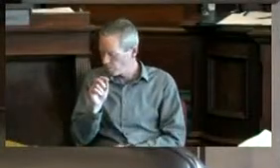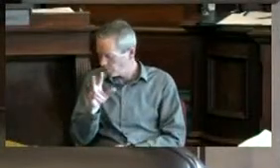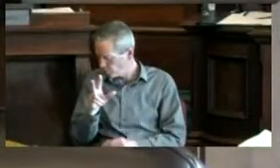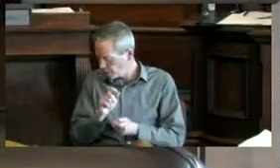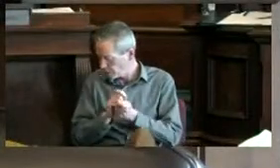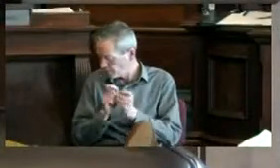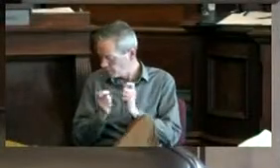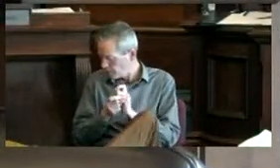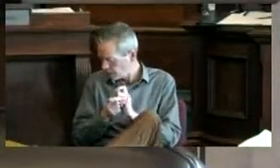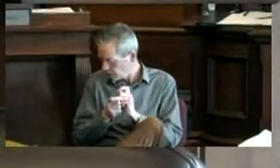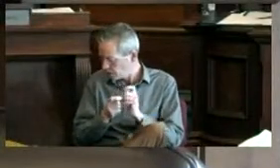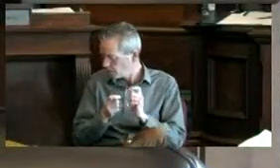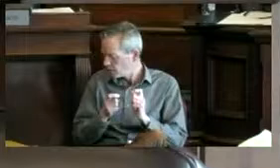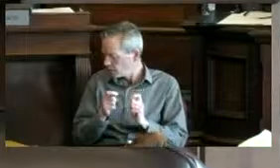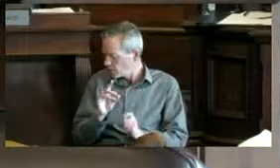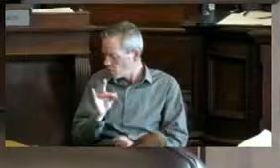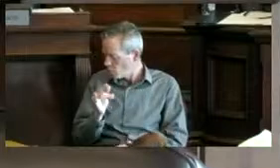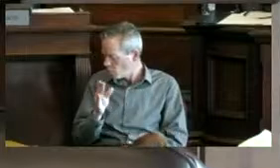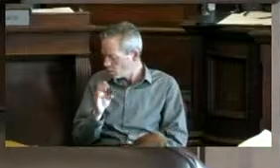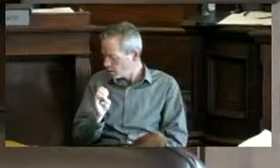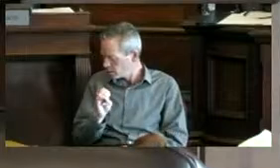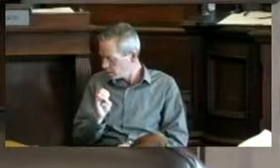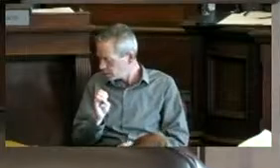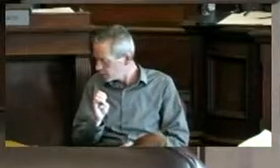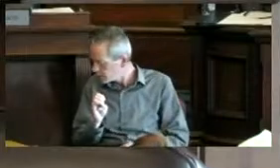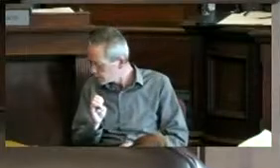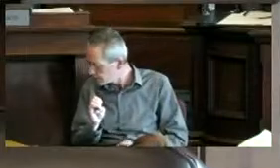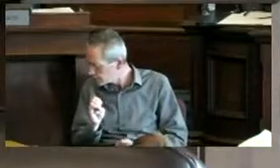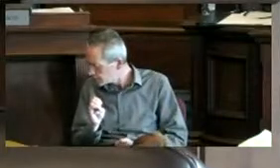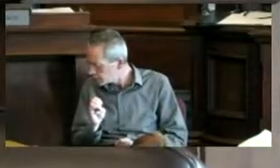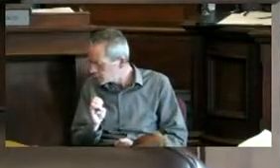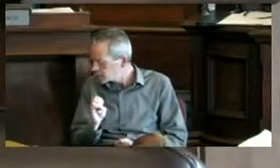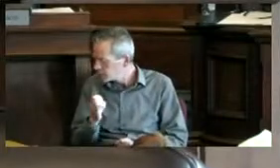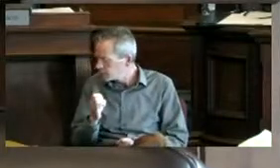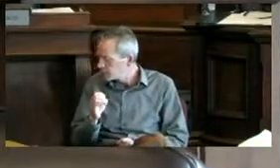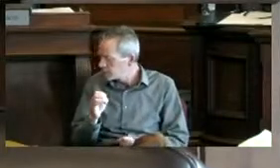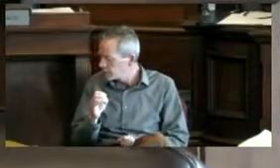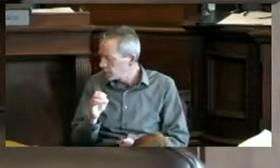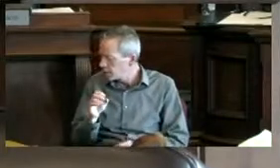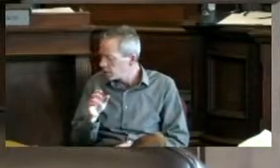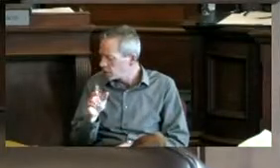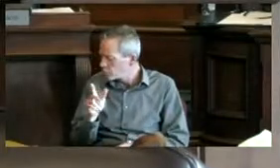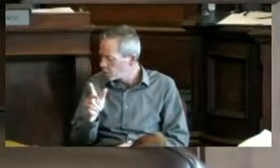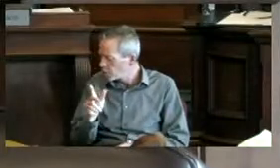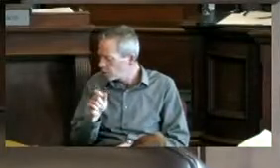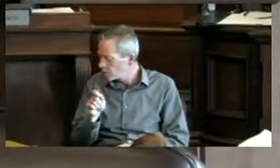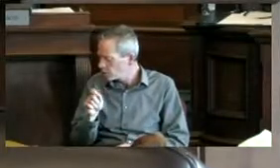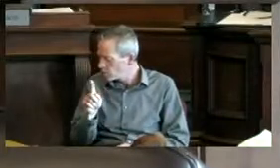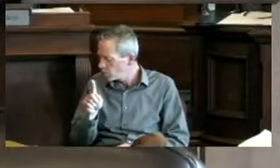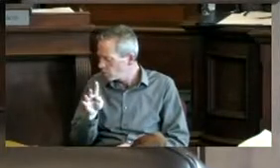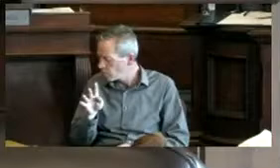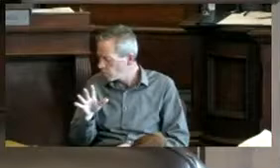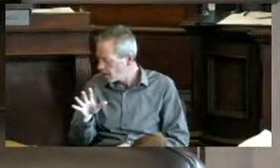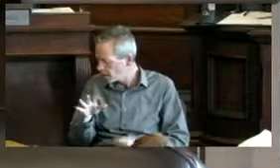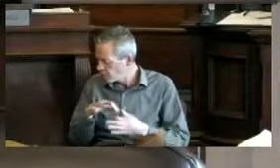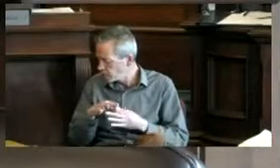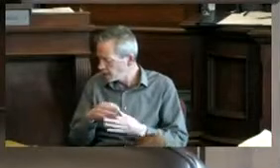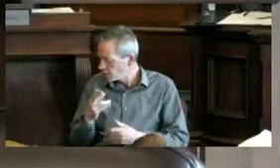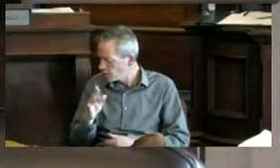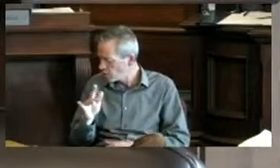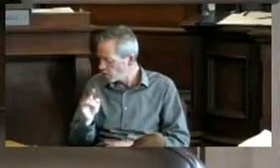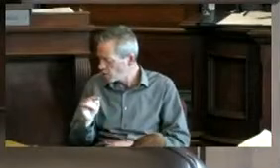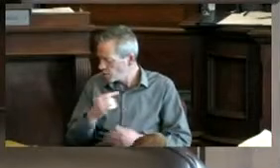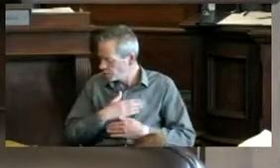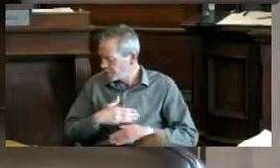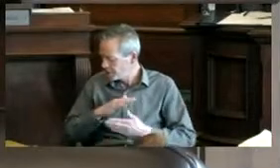2023-145 related to Humboldt Recreation Center Water Park. Any questions, comments, or concerns? Oh, but they get a water park. I'm just